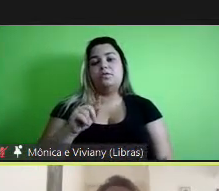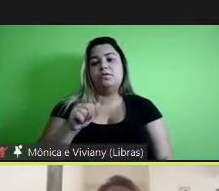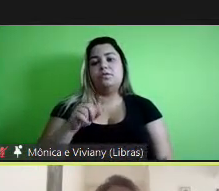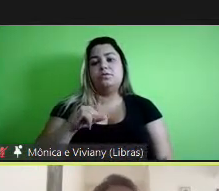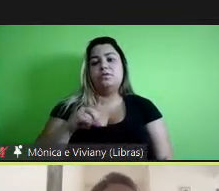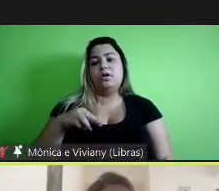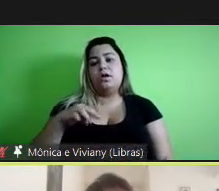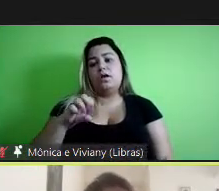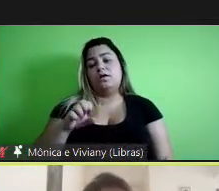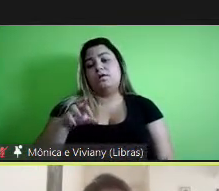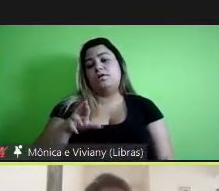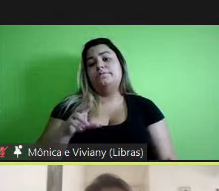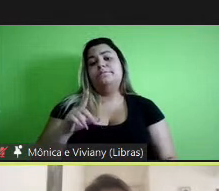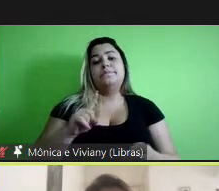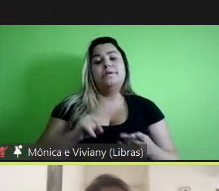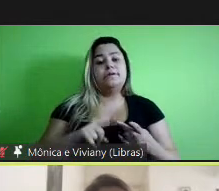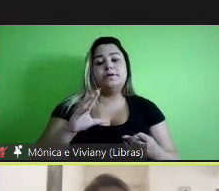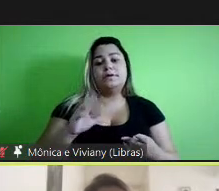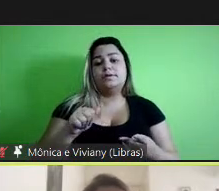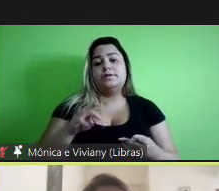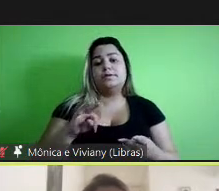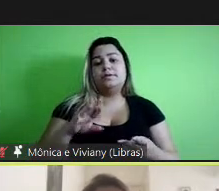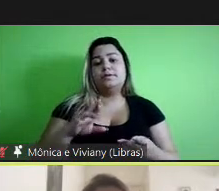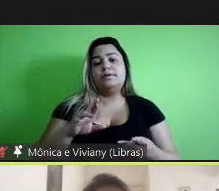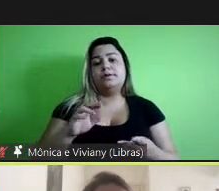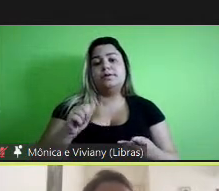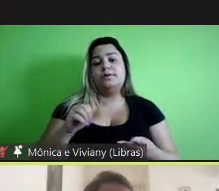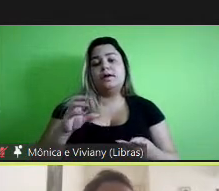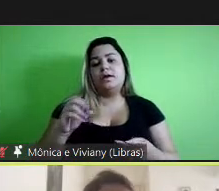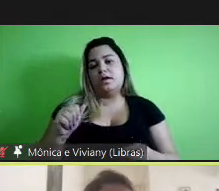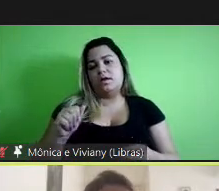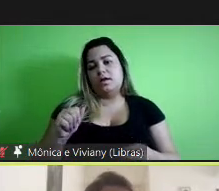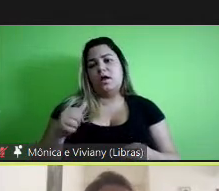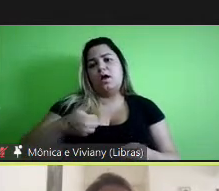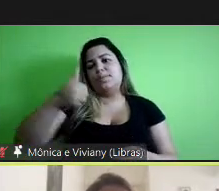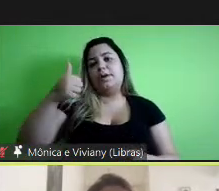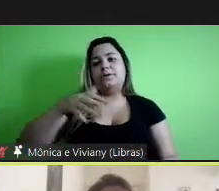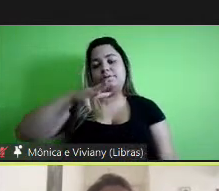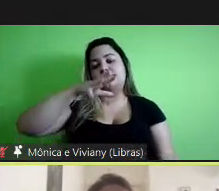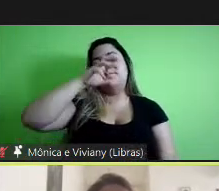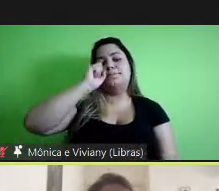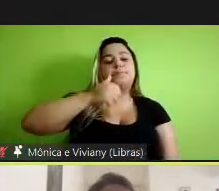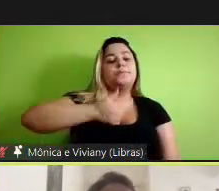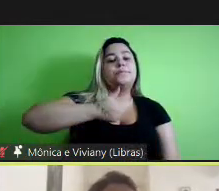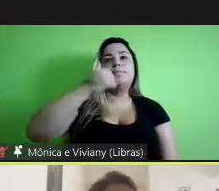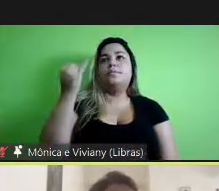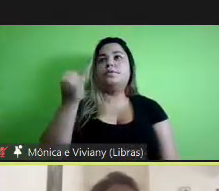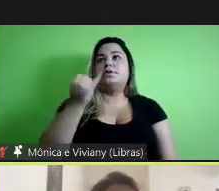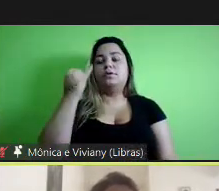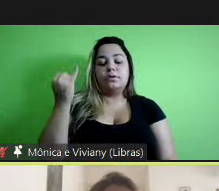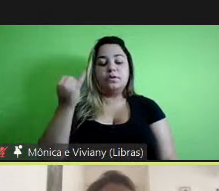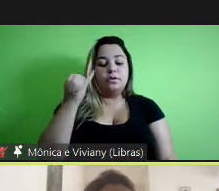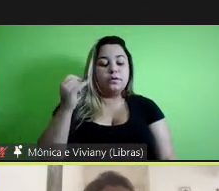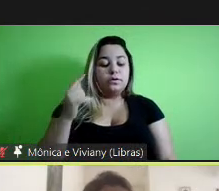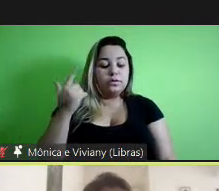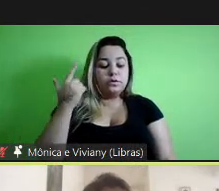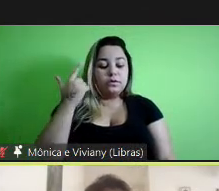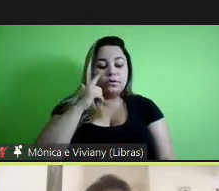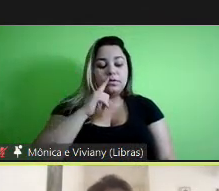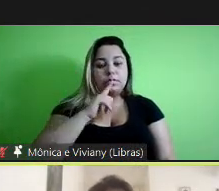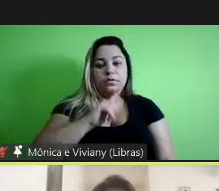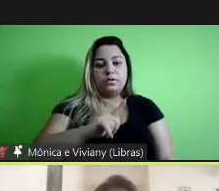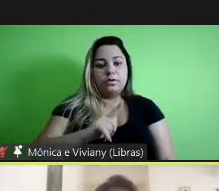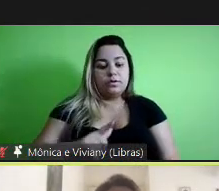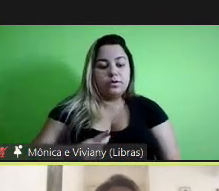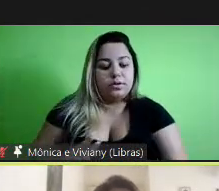with the então saber Alzheimer como está a qualidade and do ar cataracts as well. é So essencial being able to know para what the pensar quality, air na quality